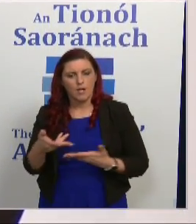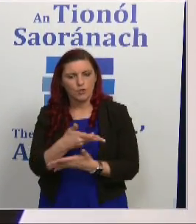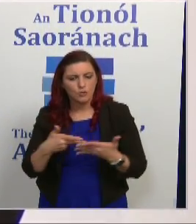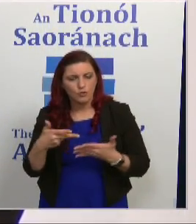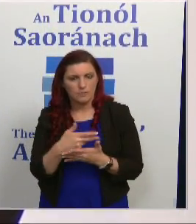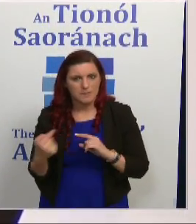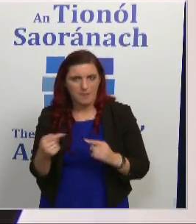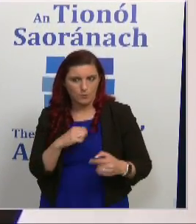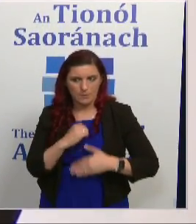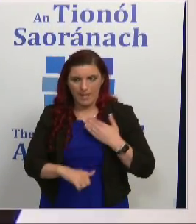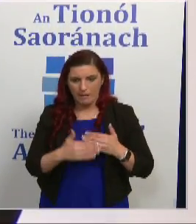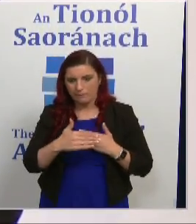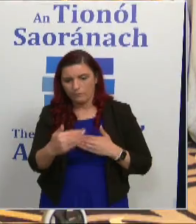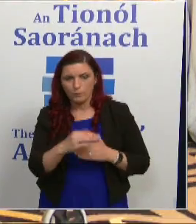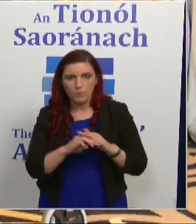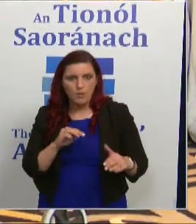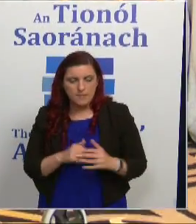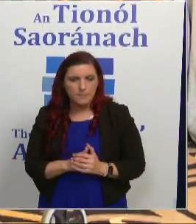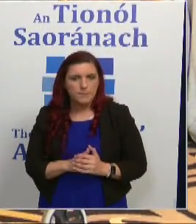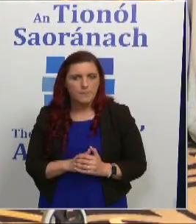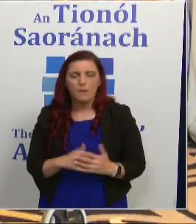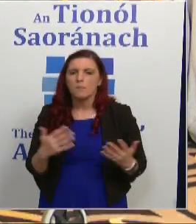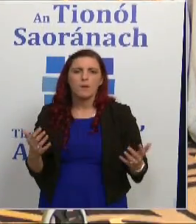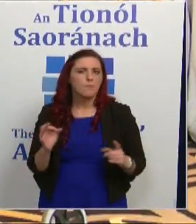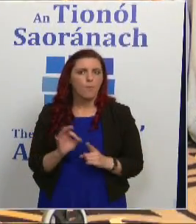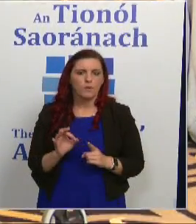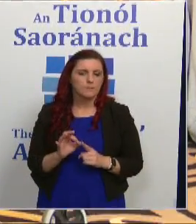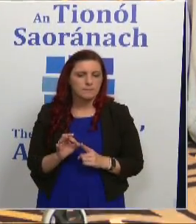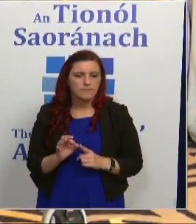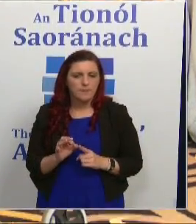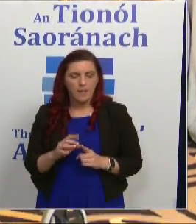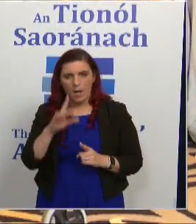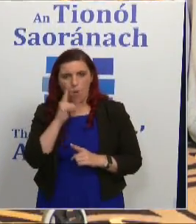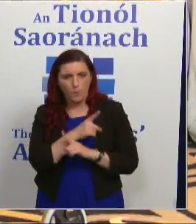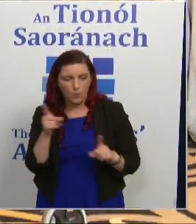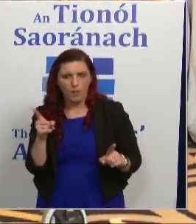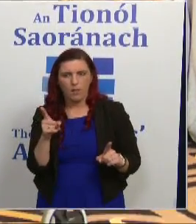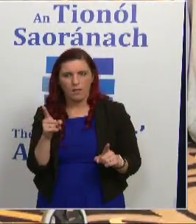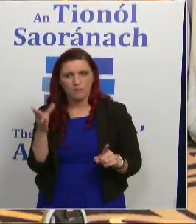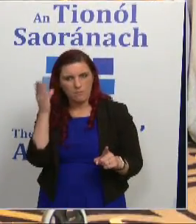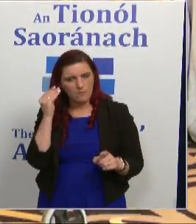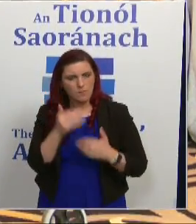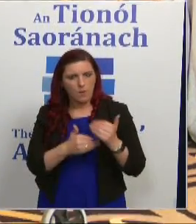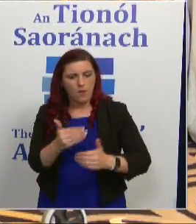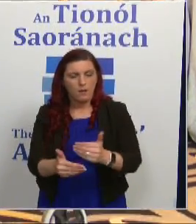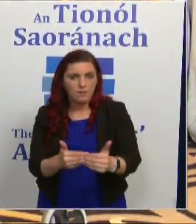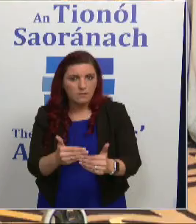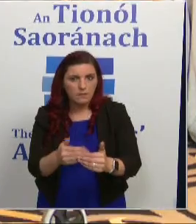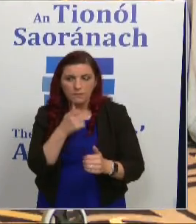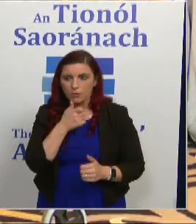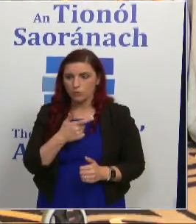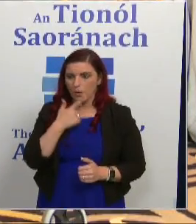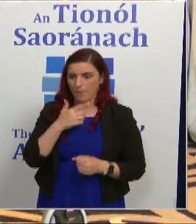and in the coming months. And the point, and something that I hope you take on board as we go on, if Dublin's local government was different